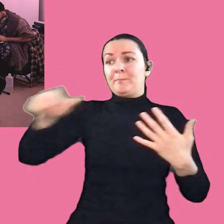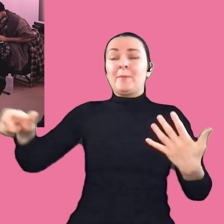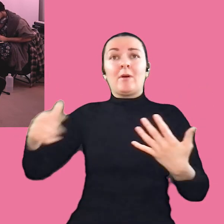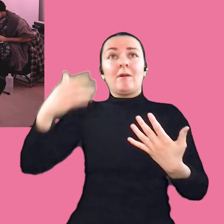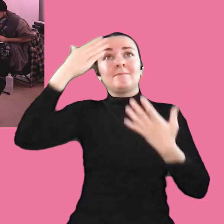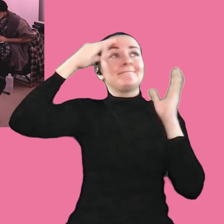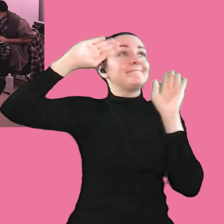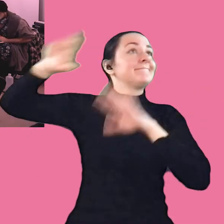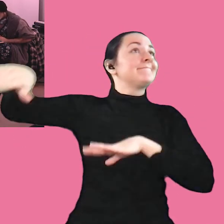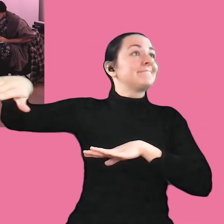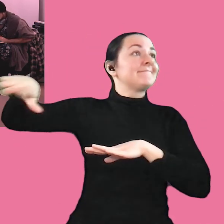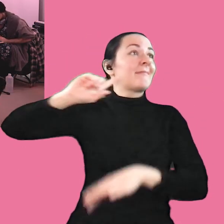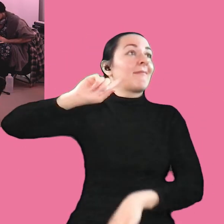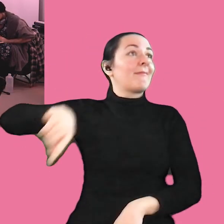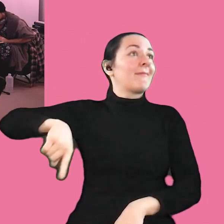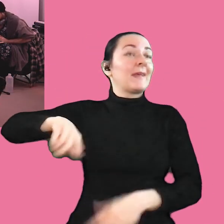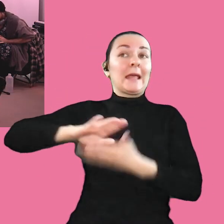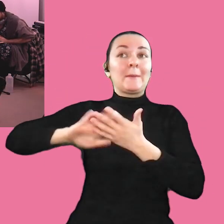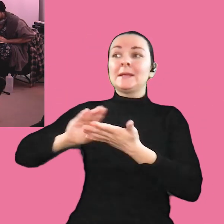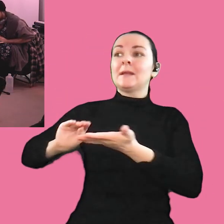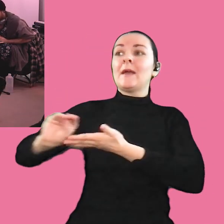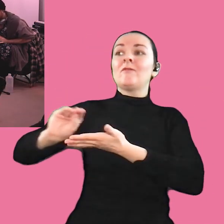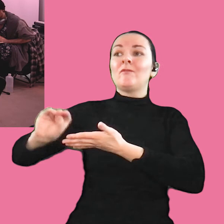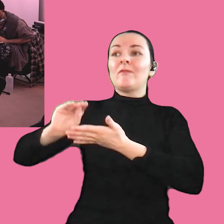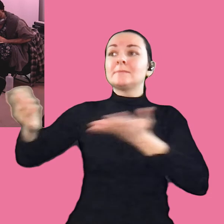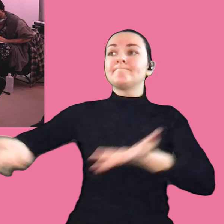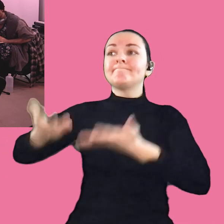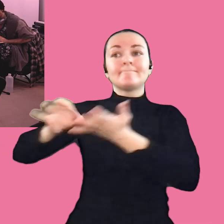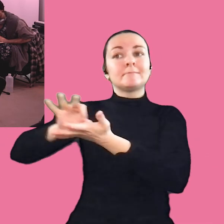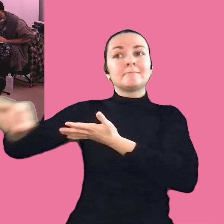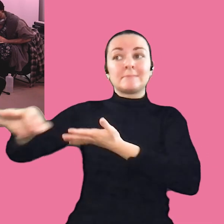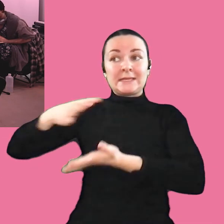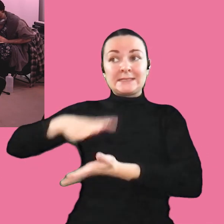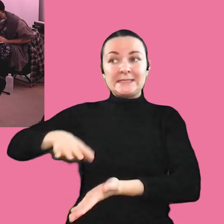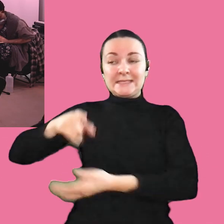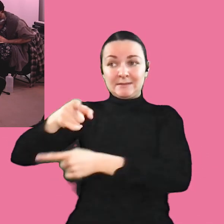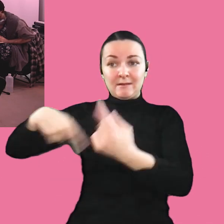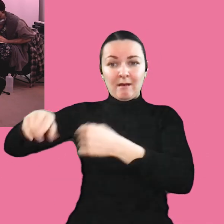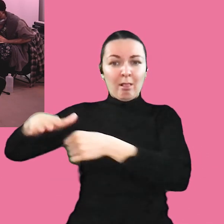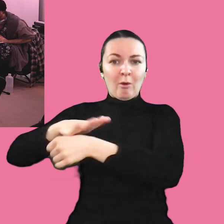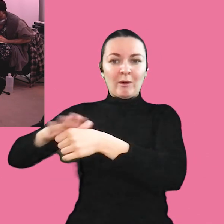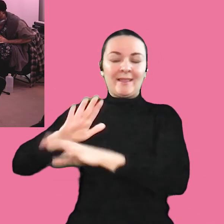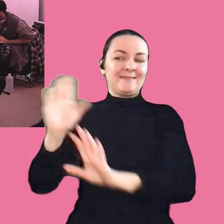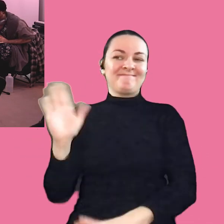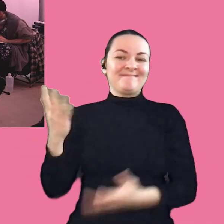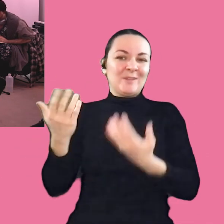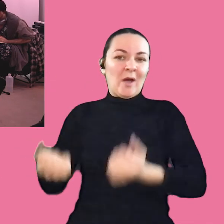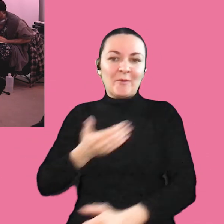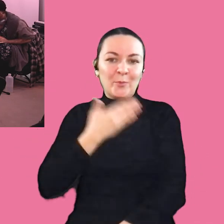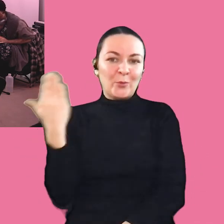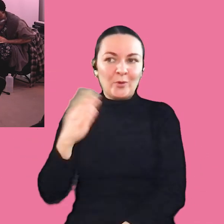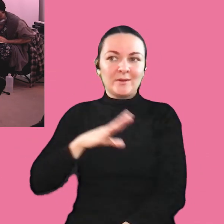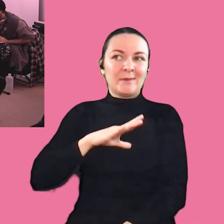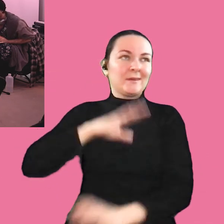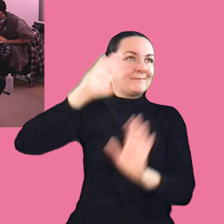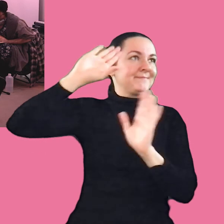out of mind, and therefore didn't get the investment that they needed, didn't have the facilities that they needed locally, and